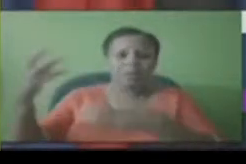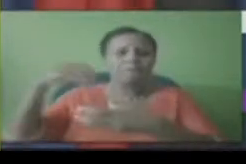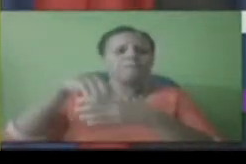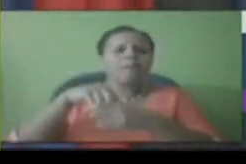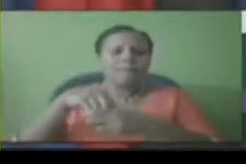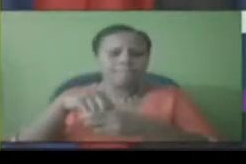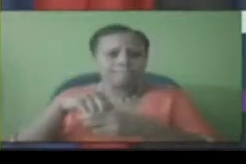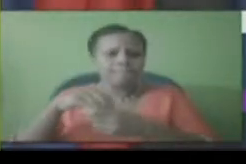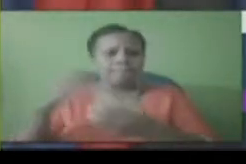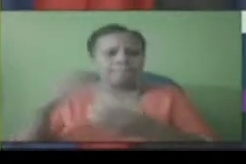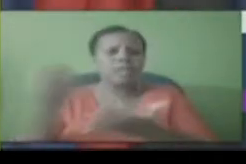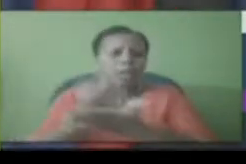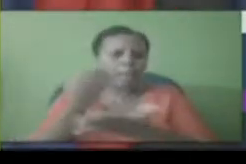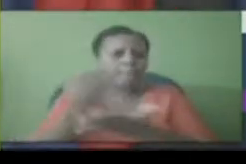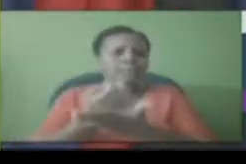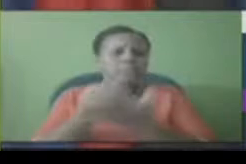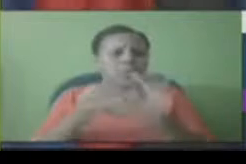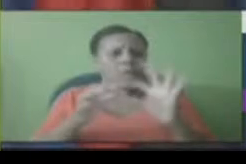it needed